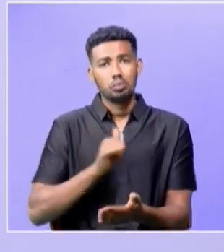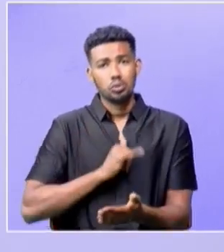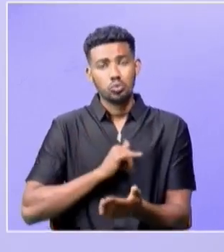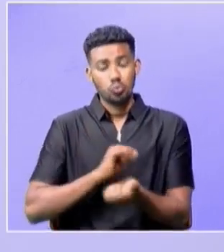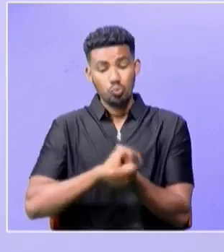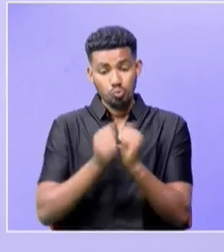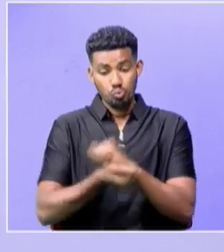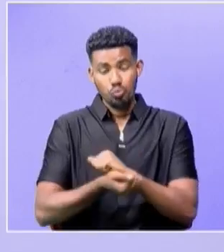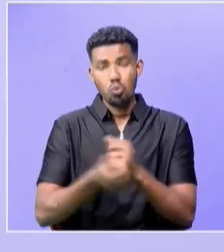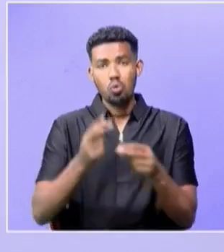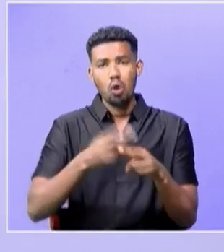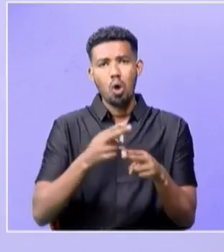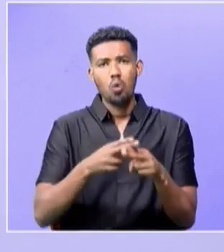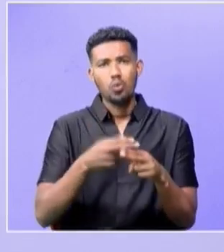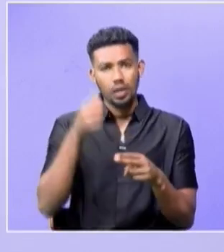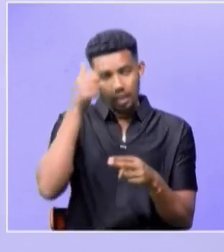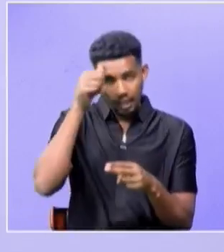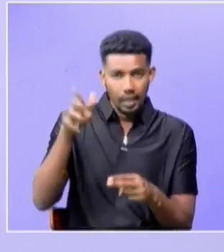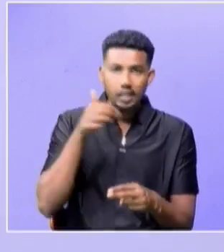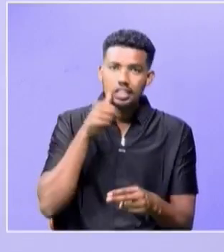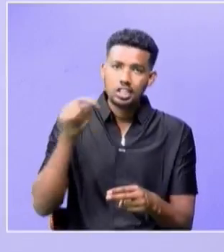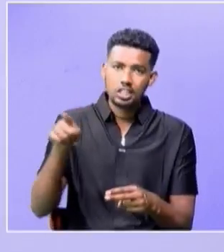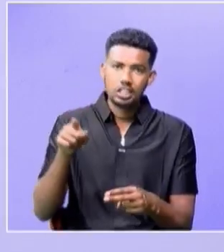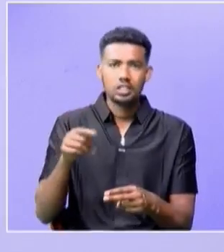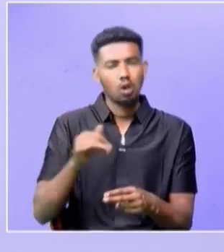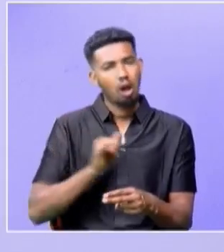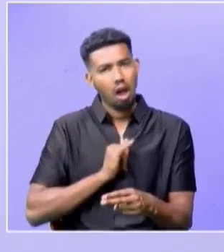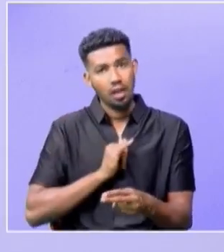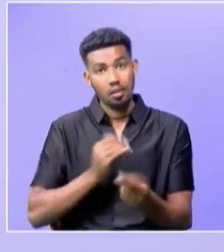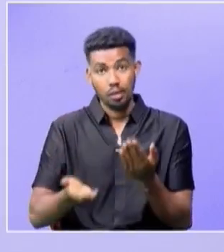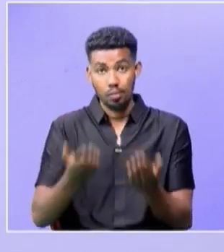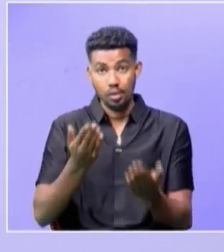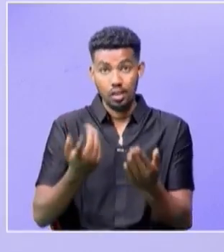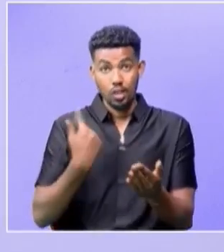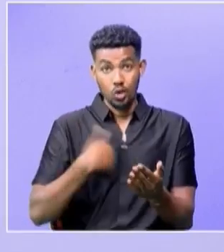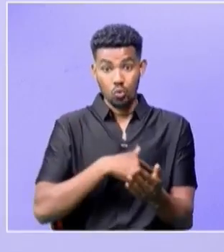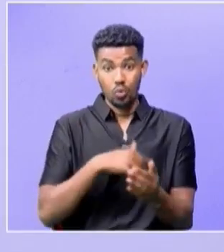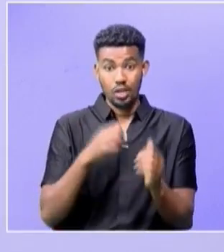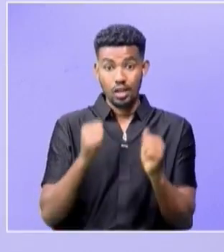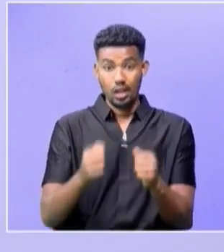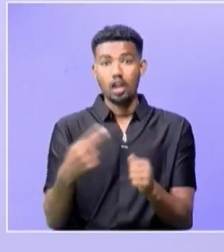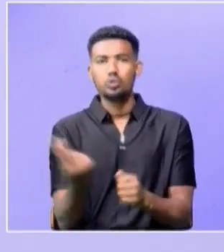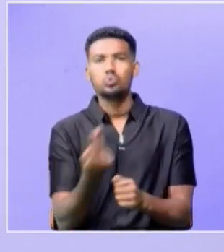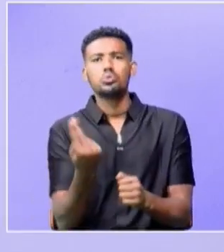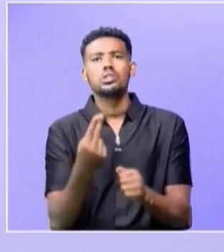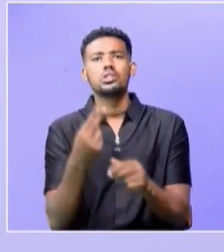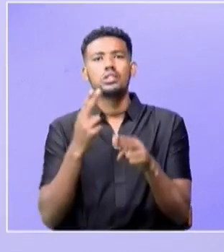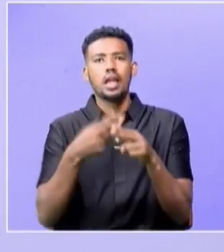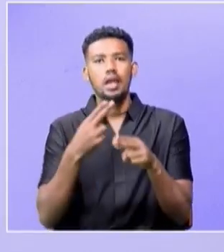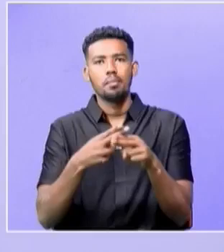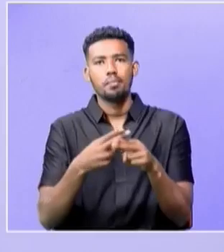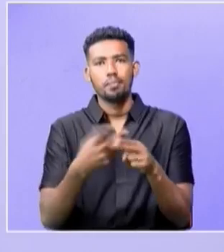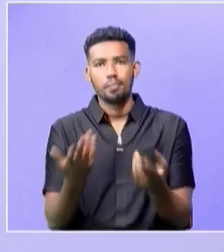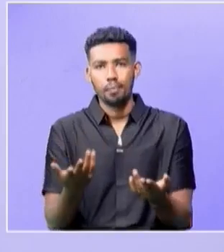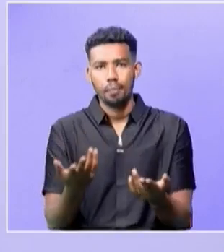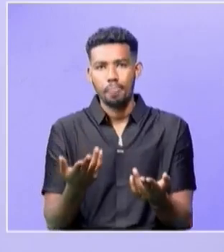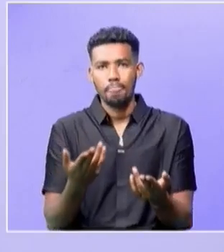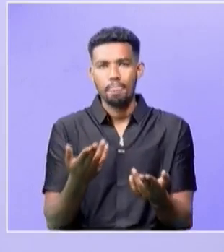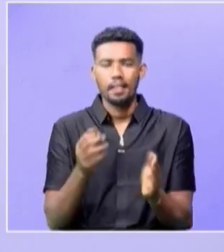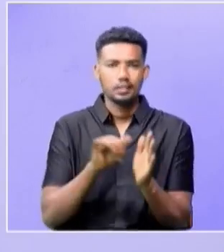she, it, I, or whatever. And also, we can use name, like